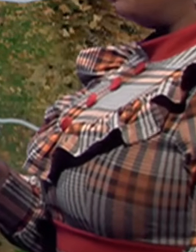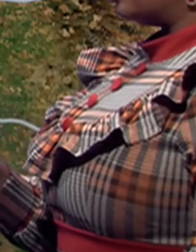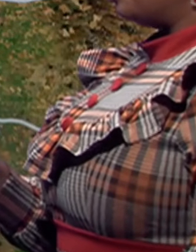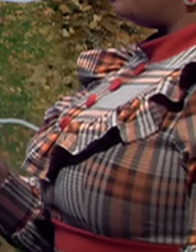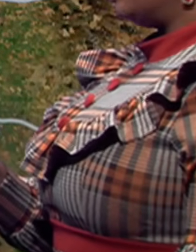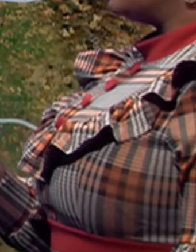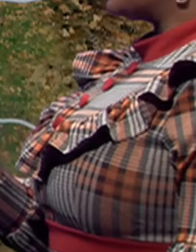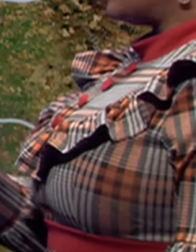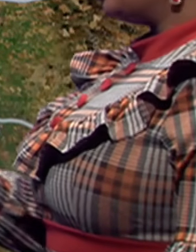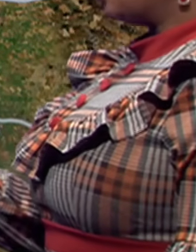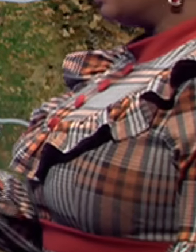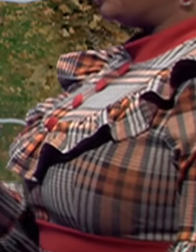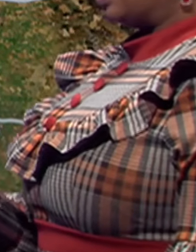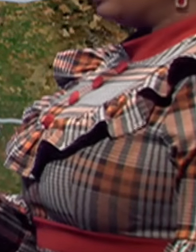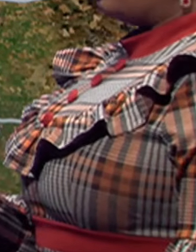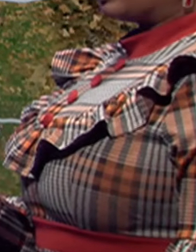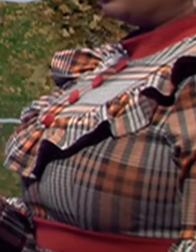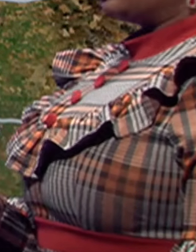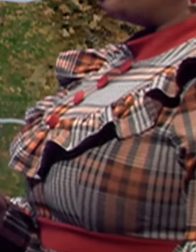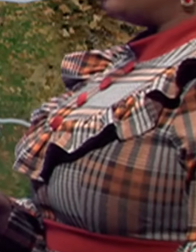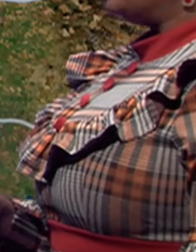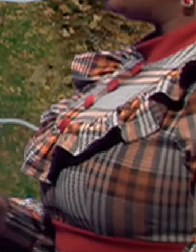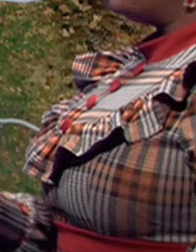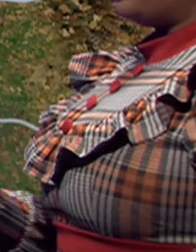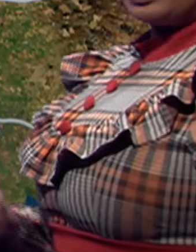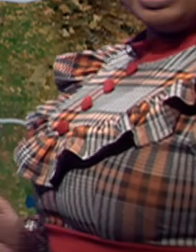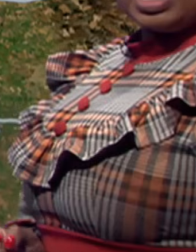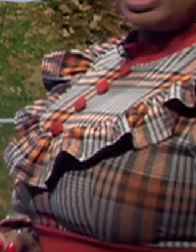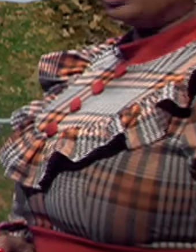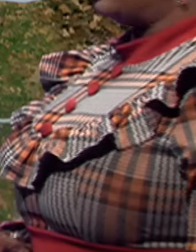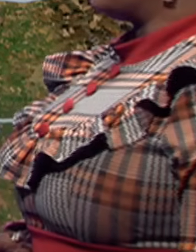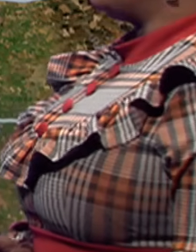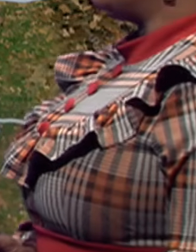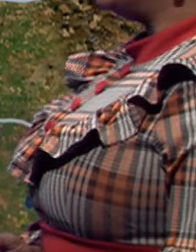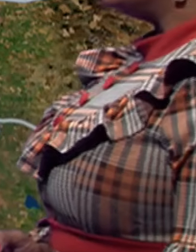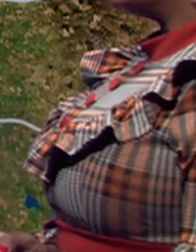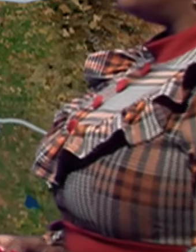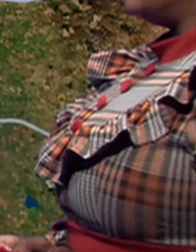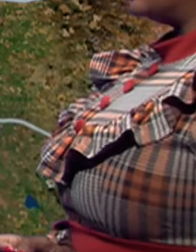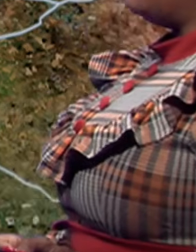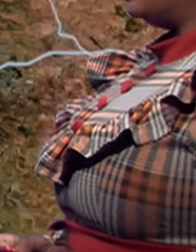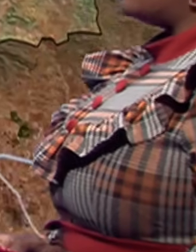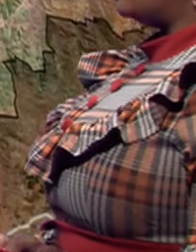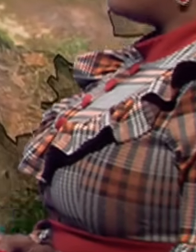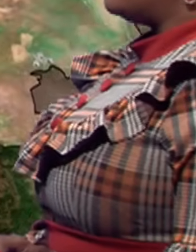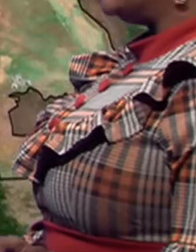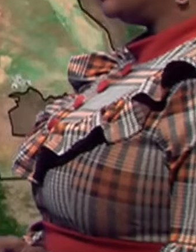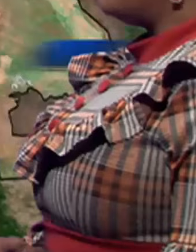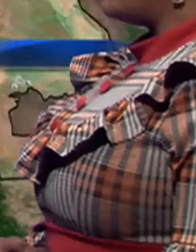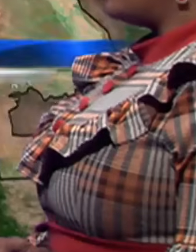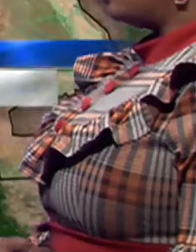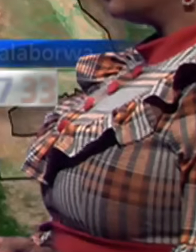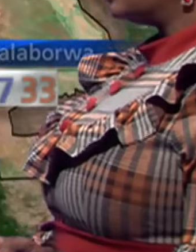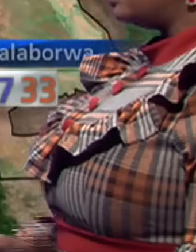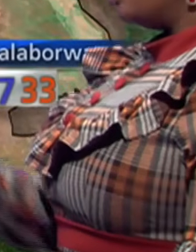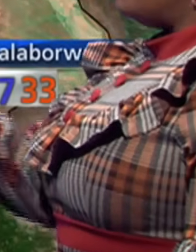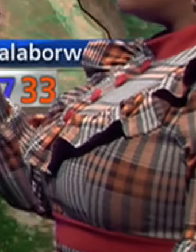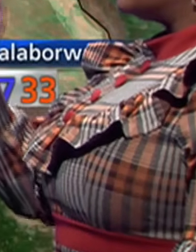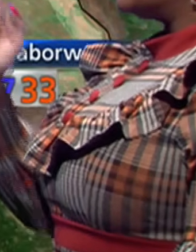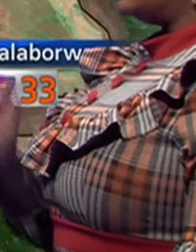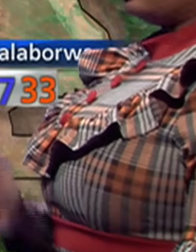ka le 27 Johannesburg go ka 27 Vereeniging ka tše 26 re lebelela gona go provinceng ya Limpopo la go